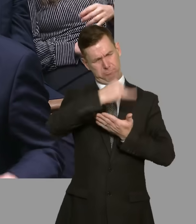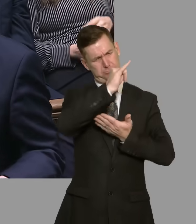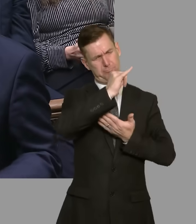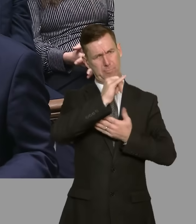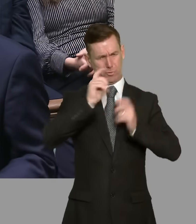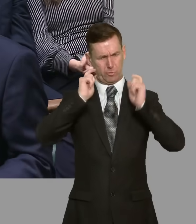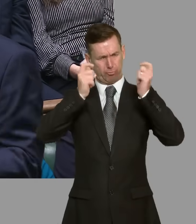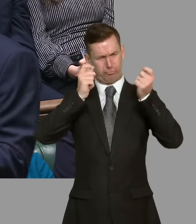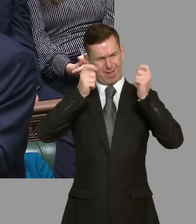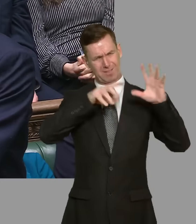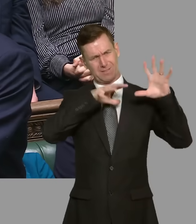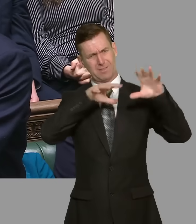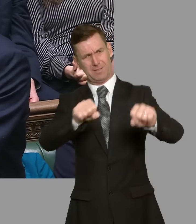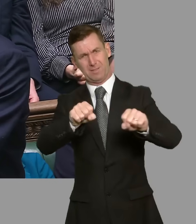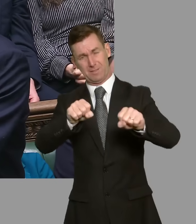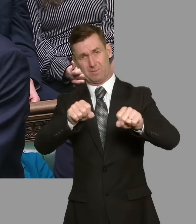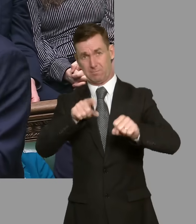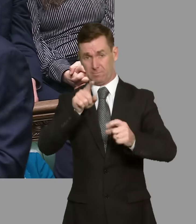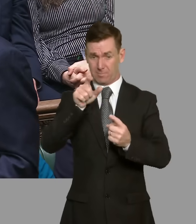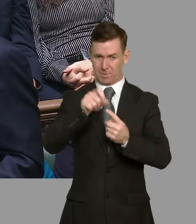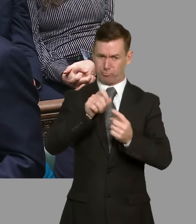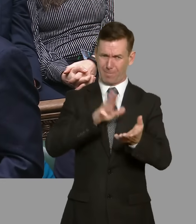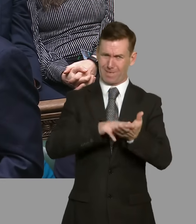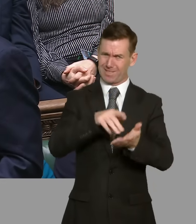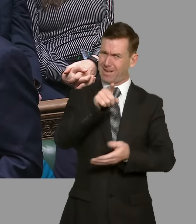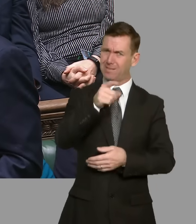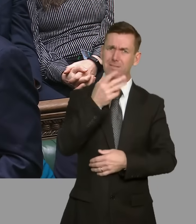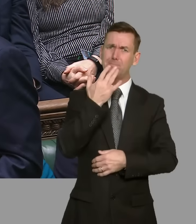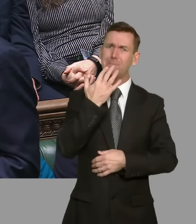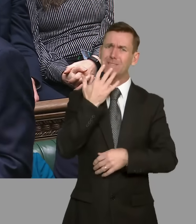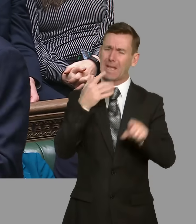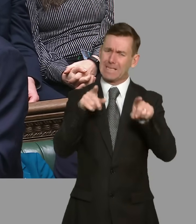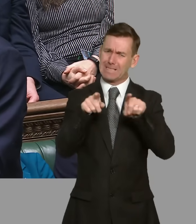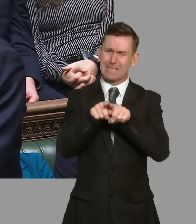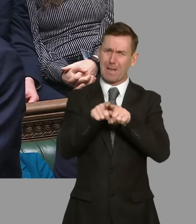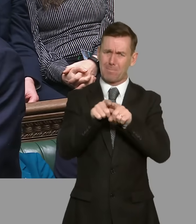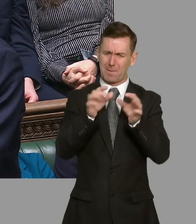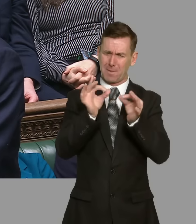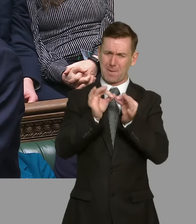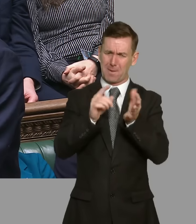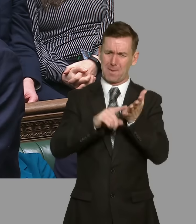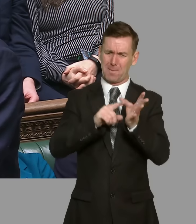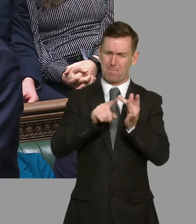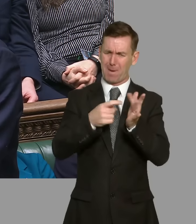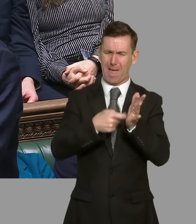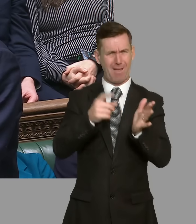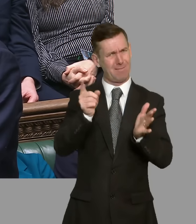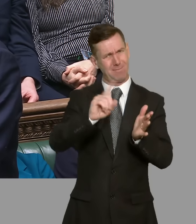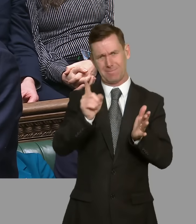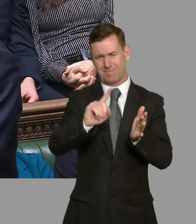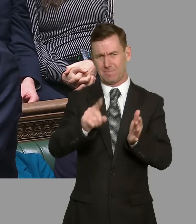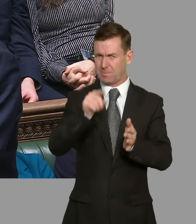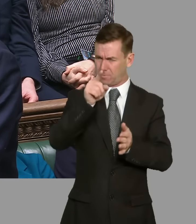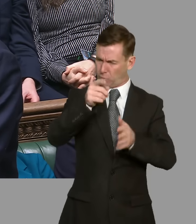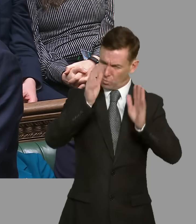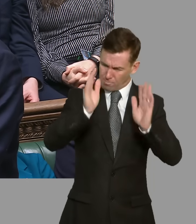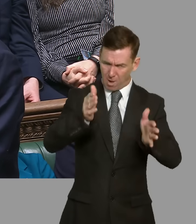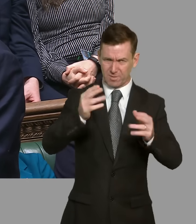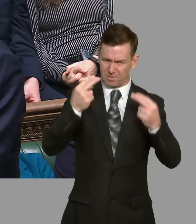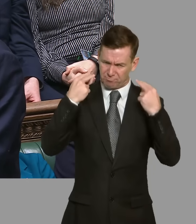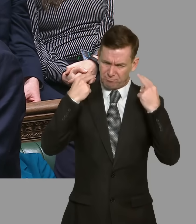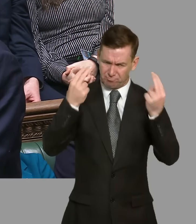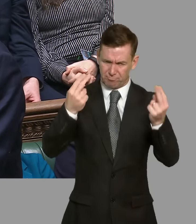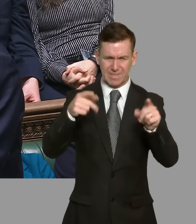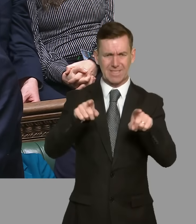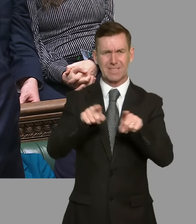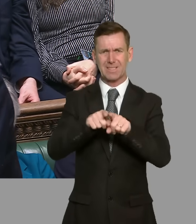take our advice this time, and join Prime Minister Carney and President Macron in standing up far more